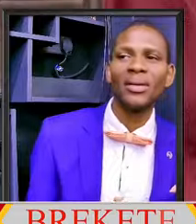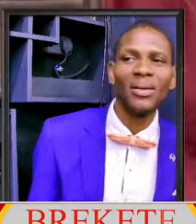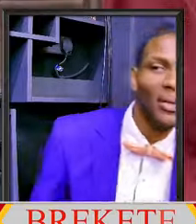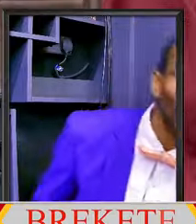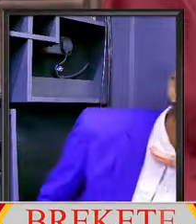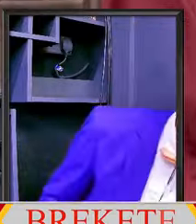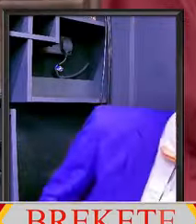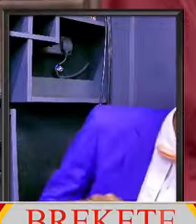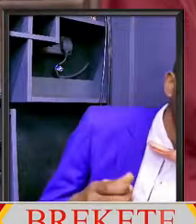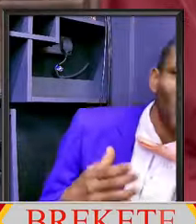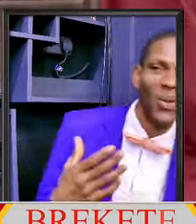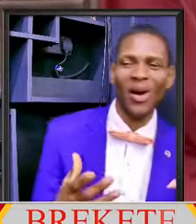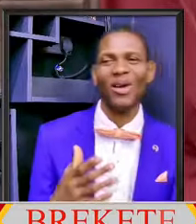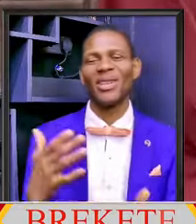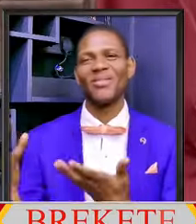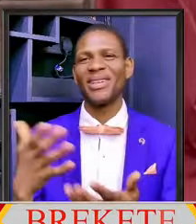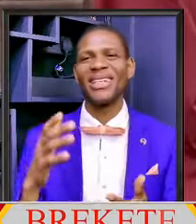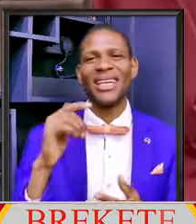Eh?